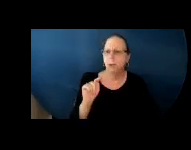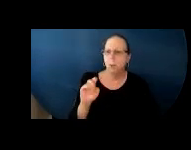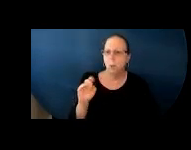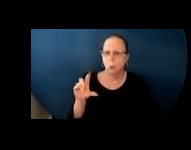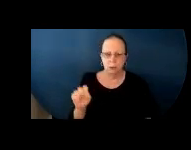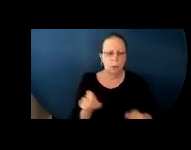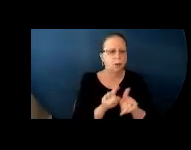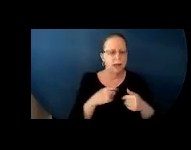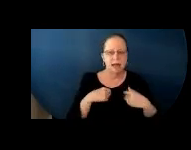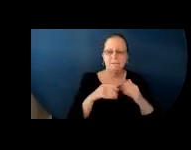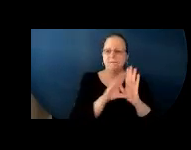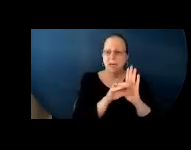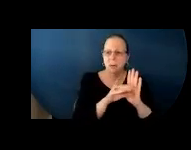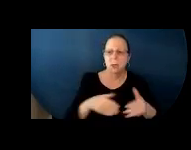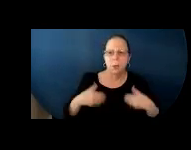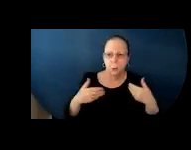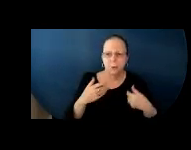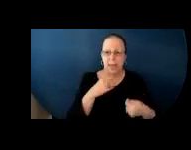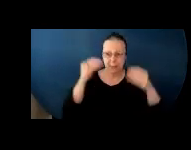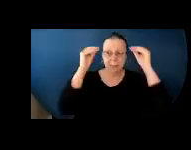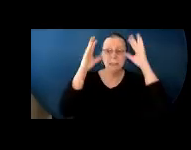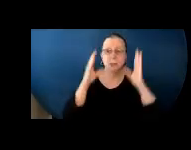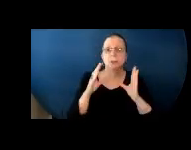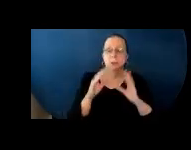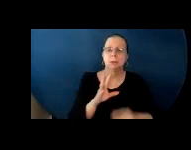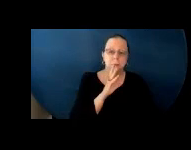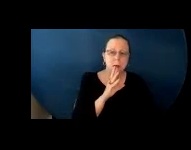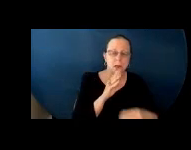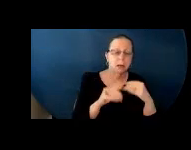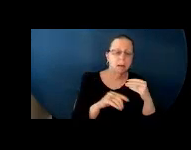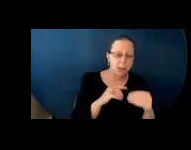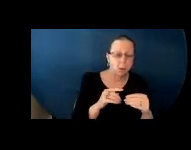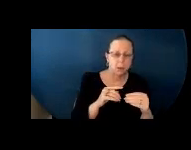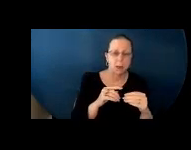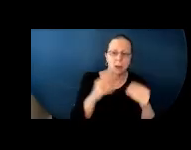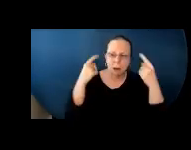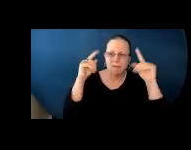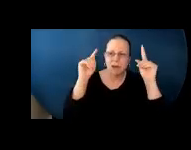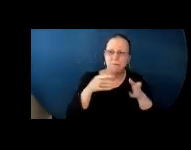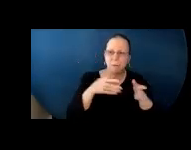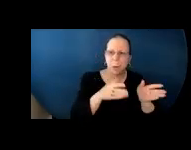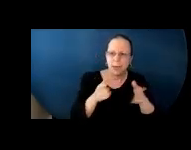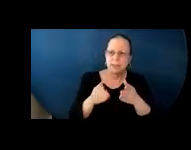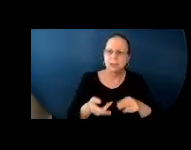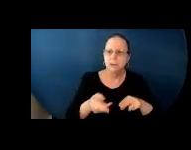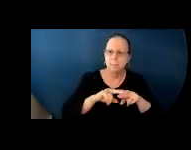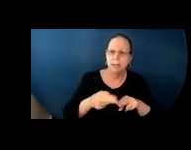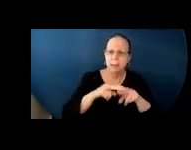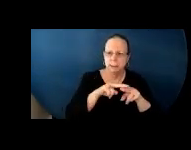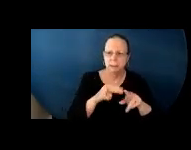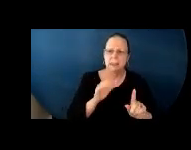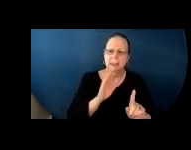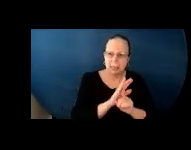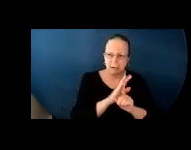parents, youth, and teachers talking about effective ways to build self-determination. And so I always think